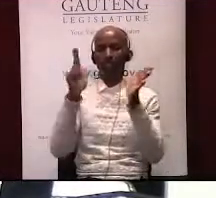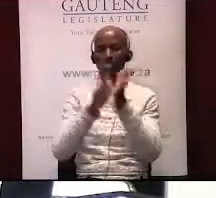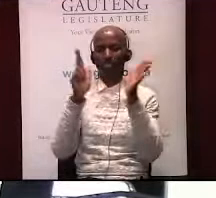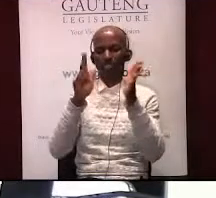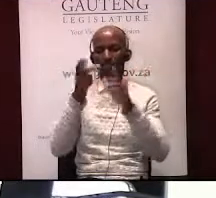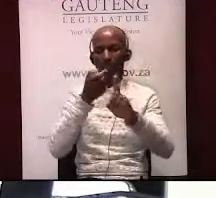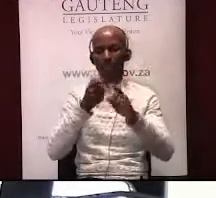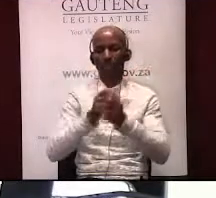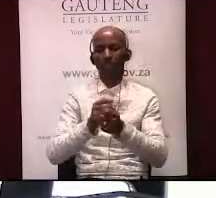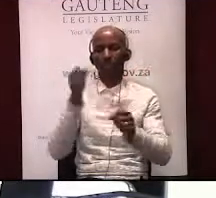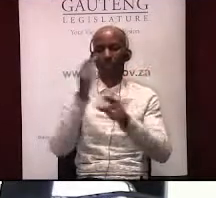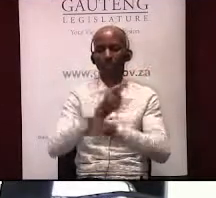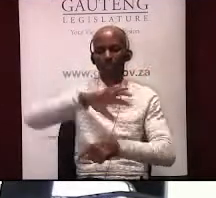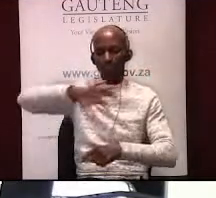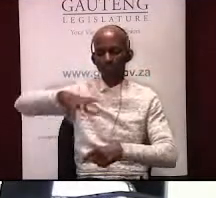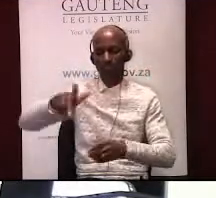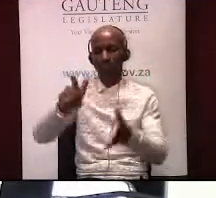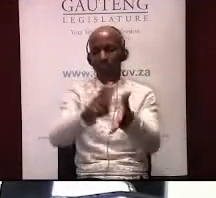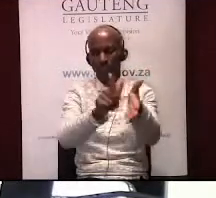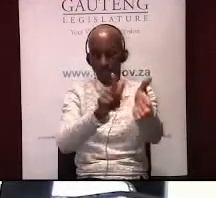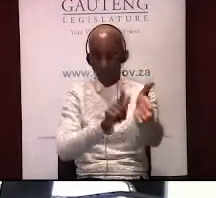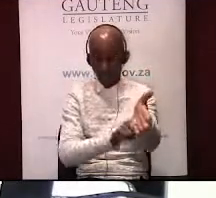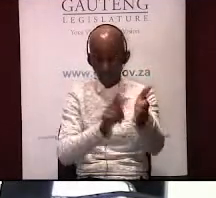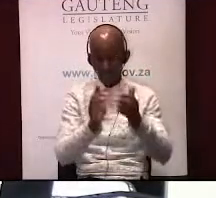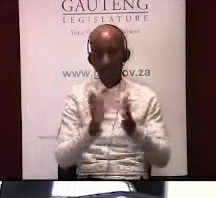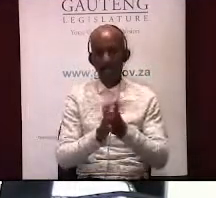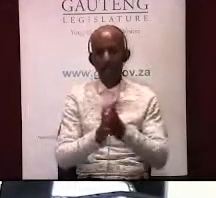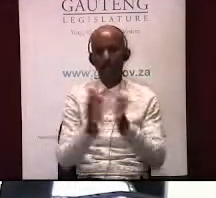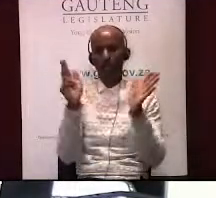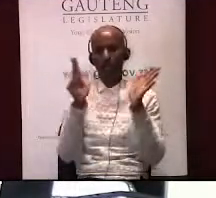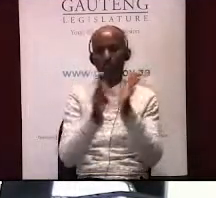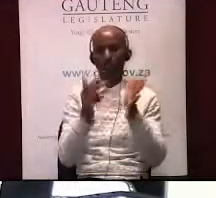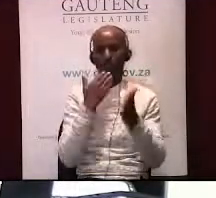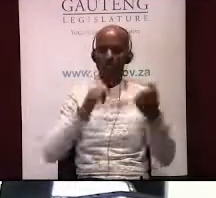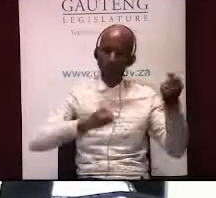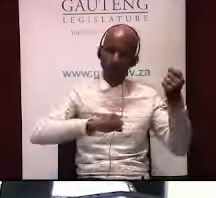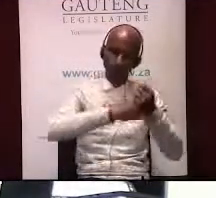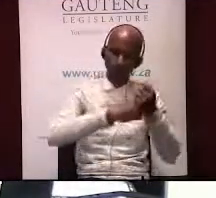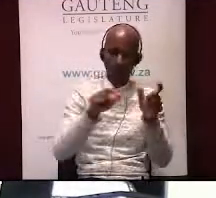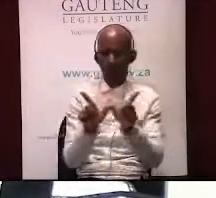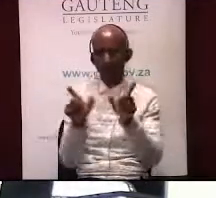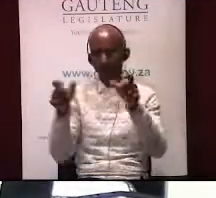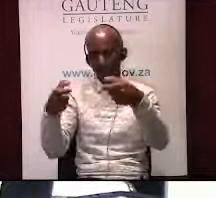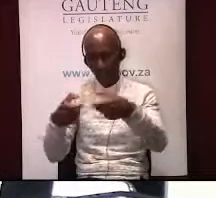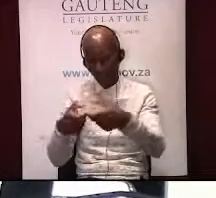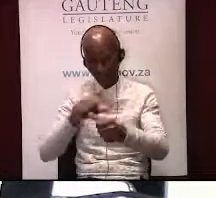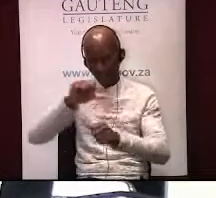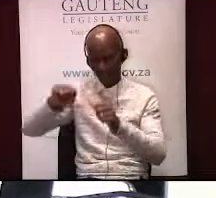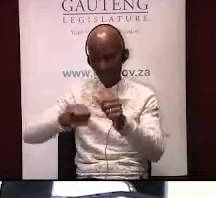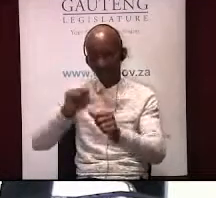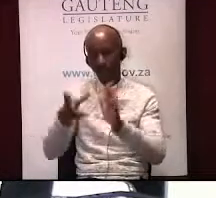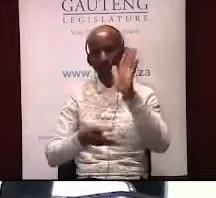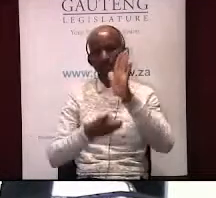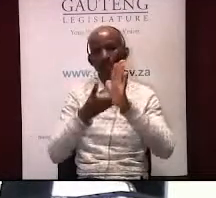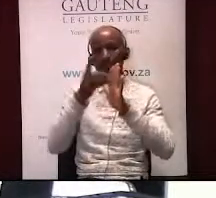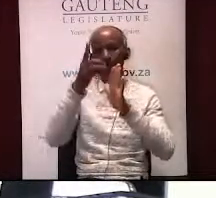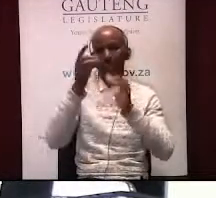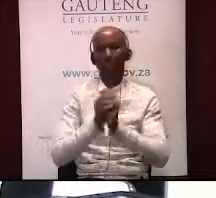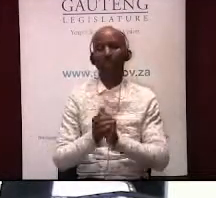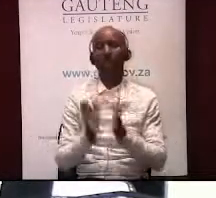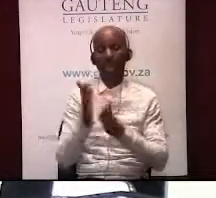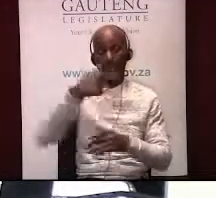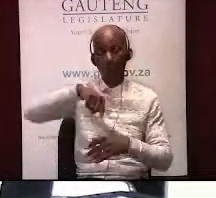Gauteng Provincial Legislature, and the officials that supports the Committee of Social Development,